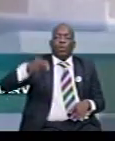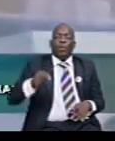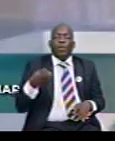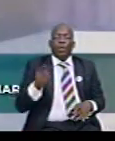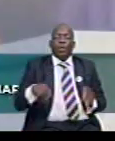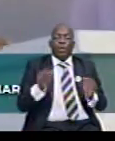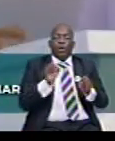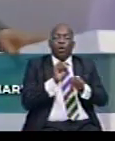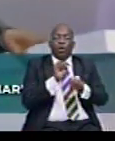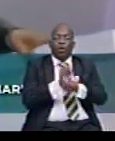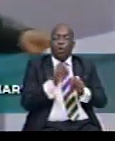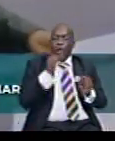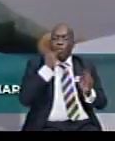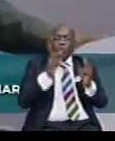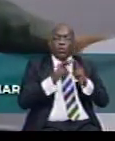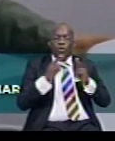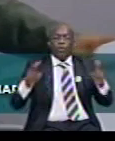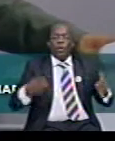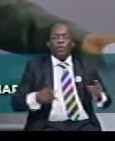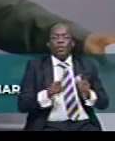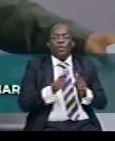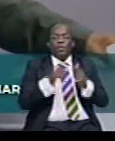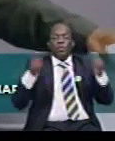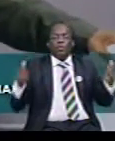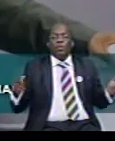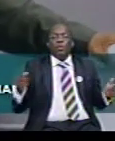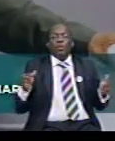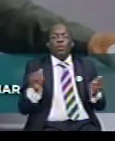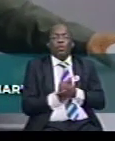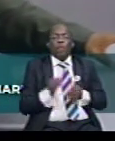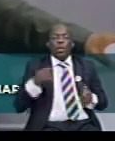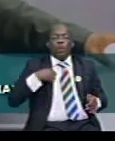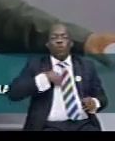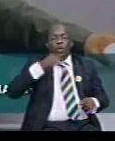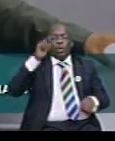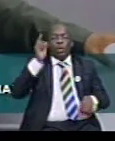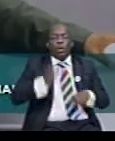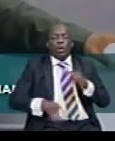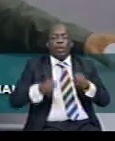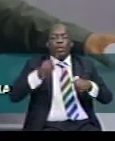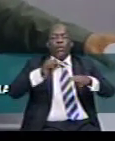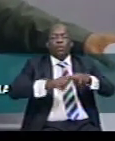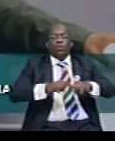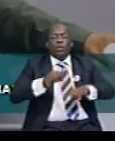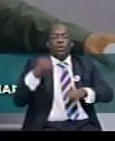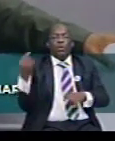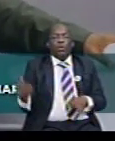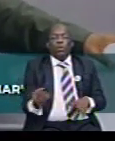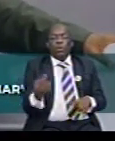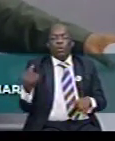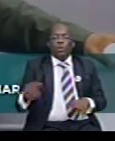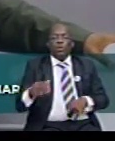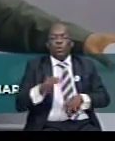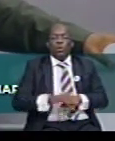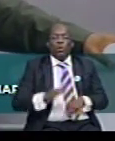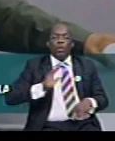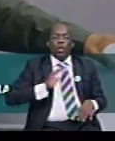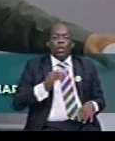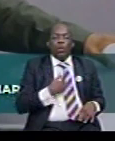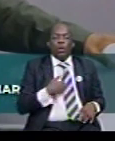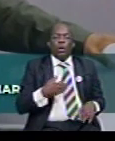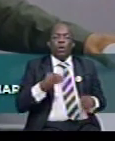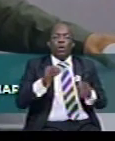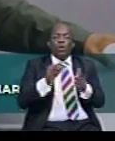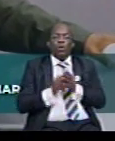great that we cannot depend only on our own